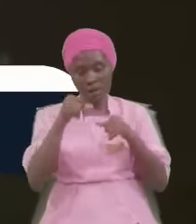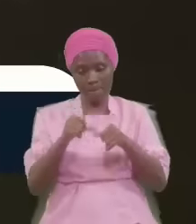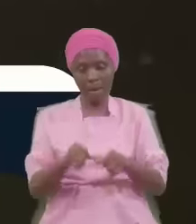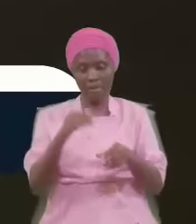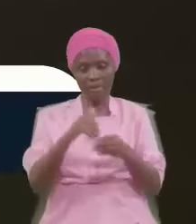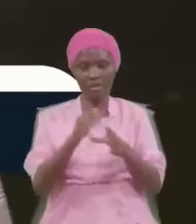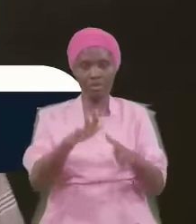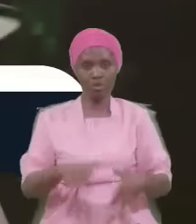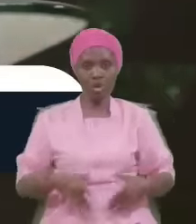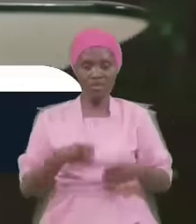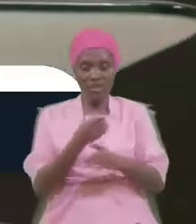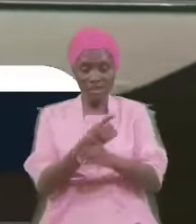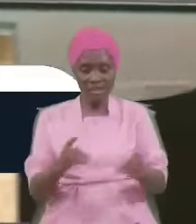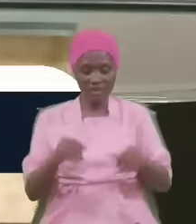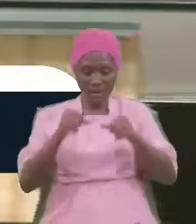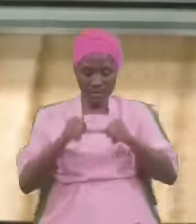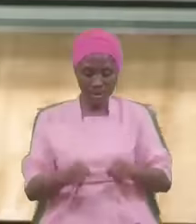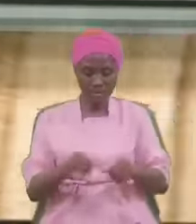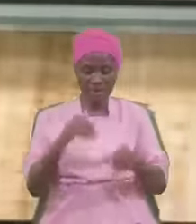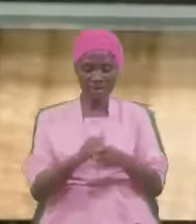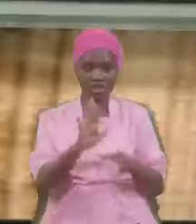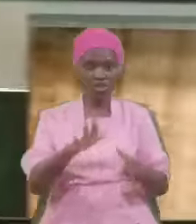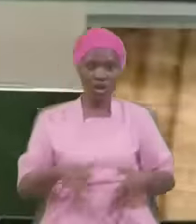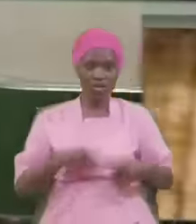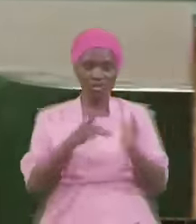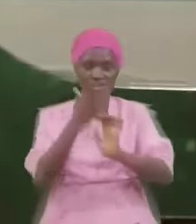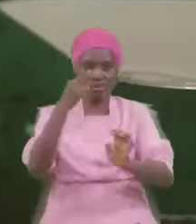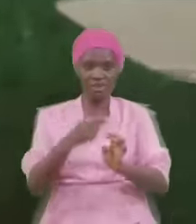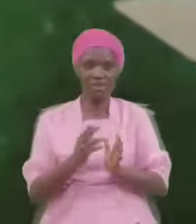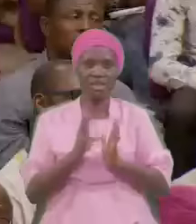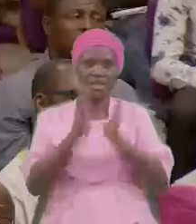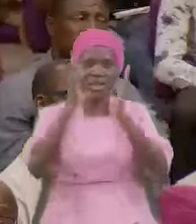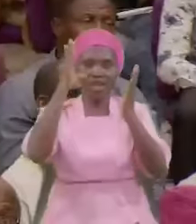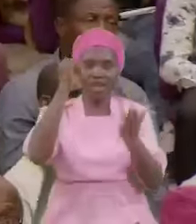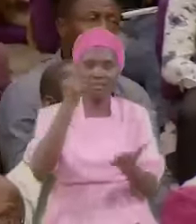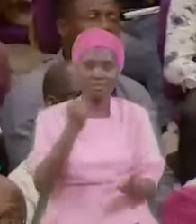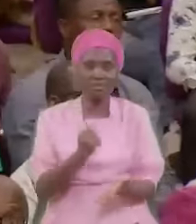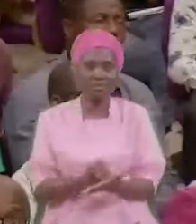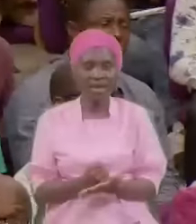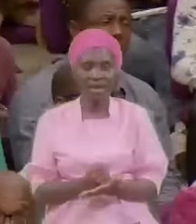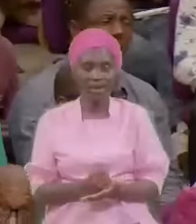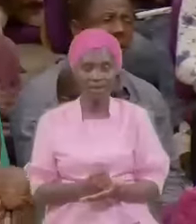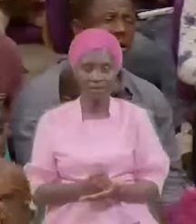your life. I have one quarter of the people saying amen.